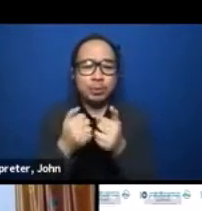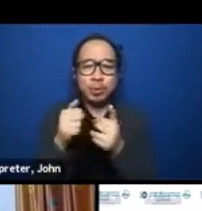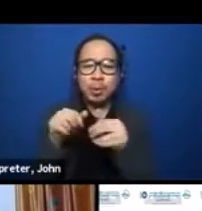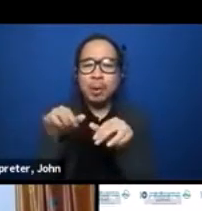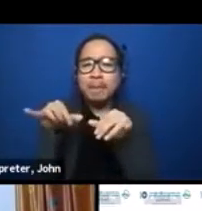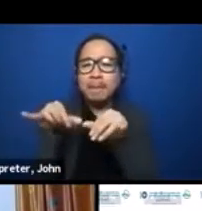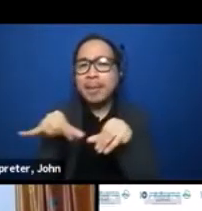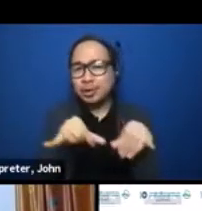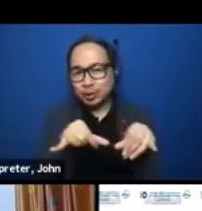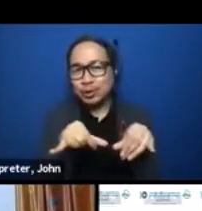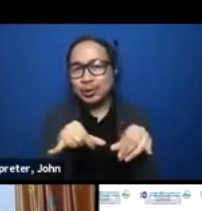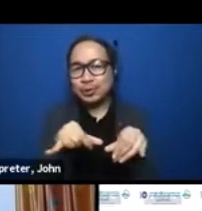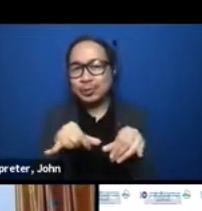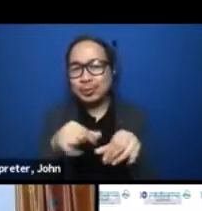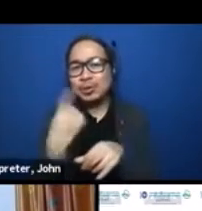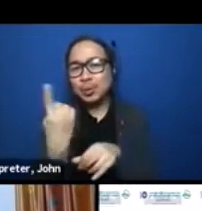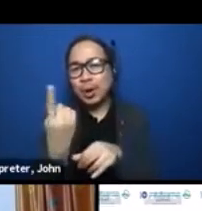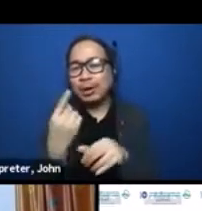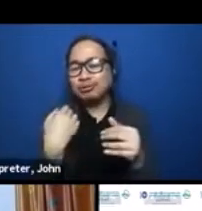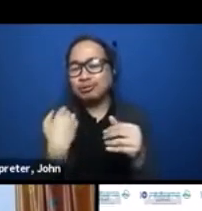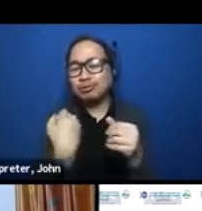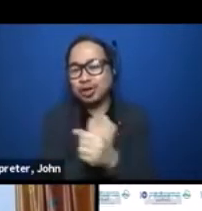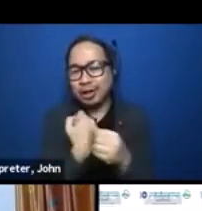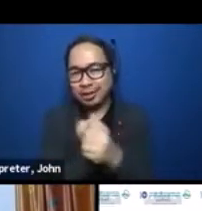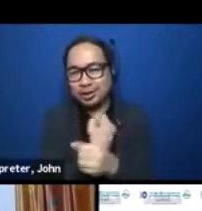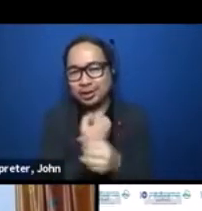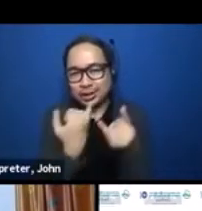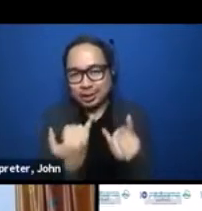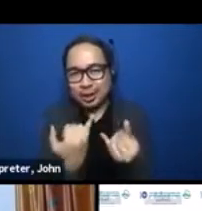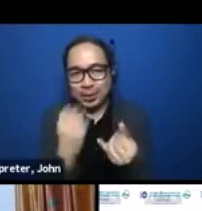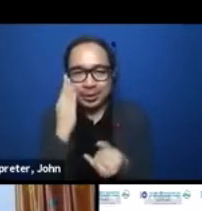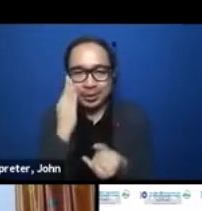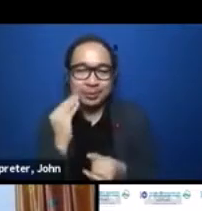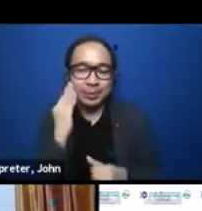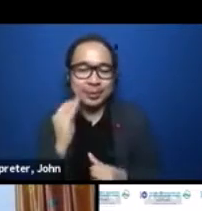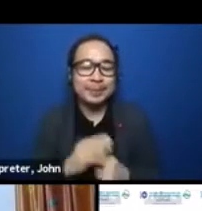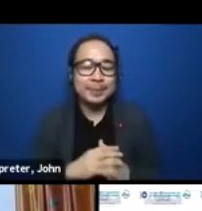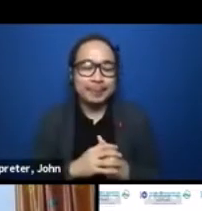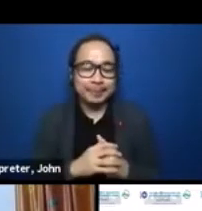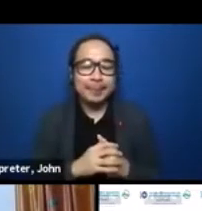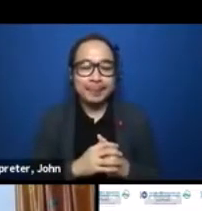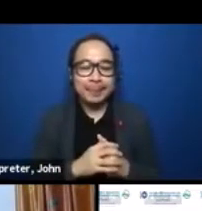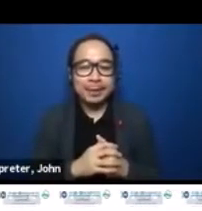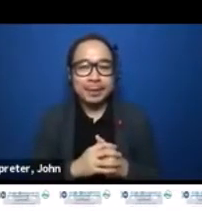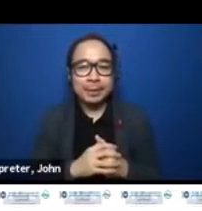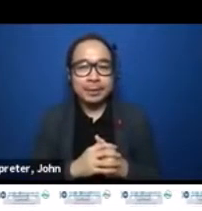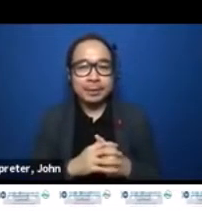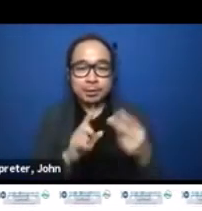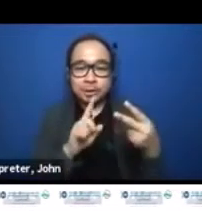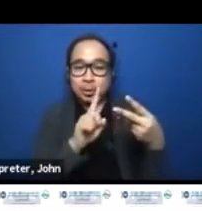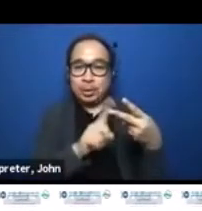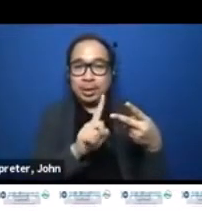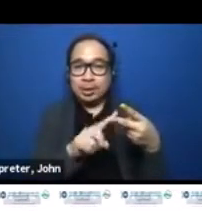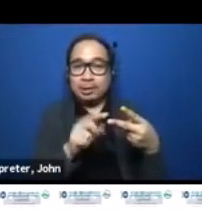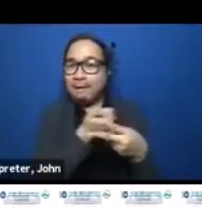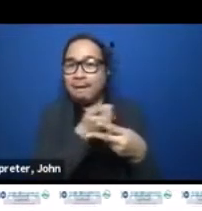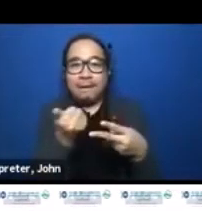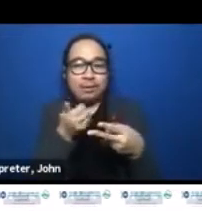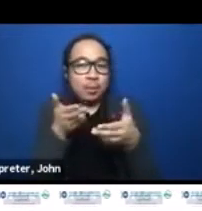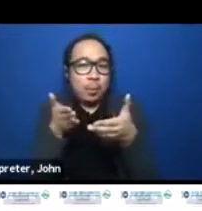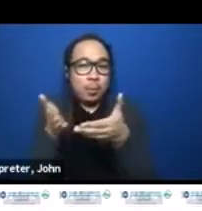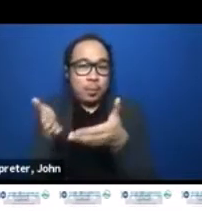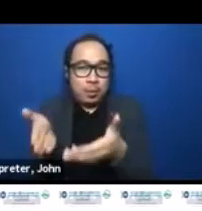is one challenge we are facing now. And the other intervention that